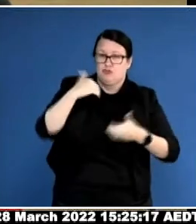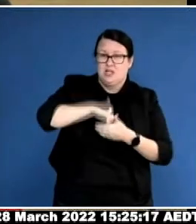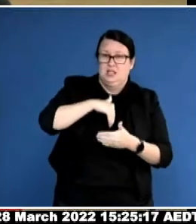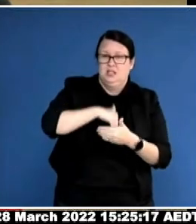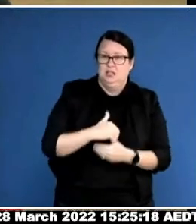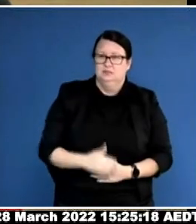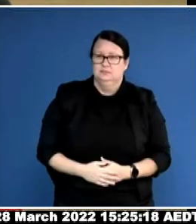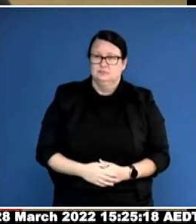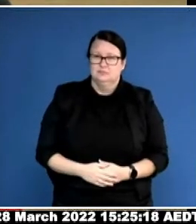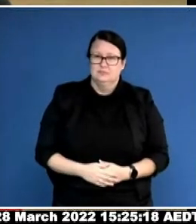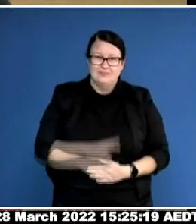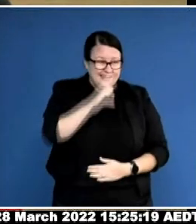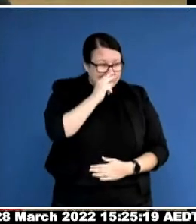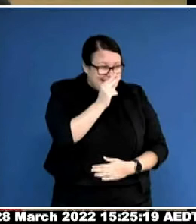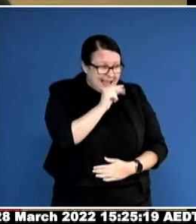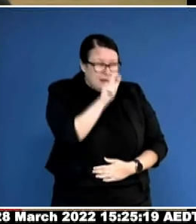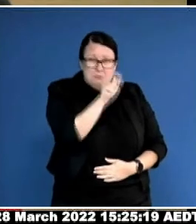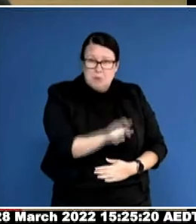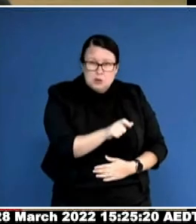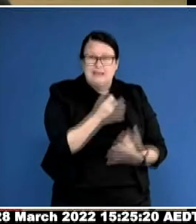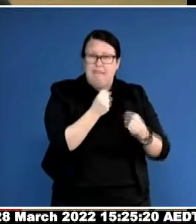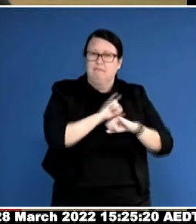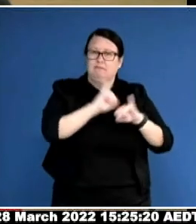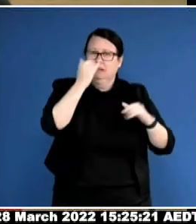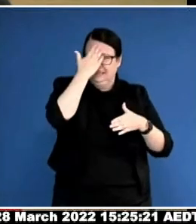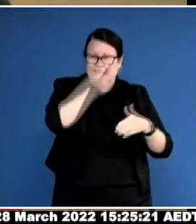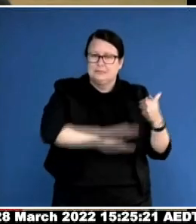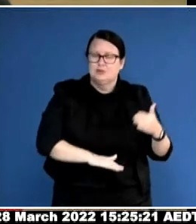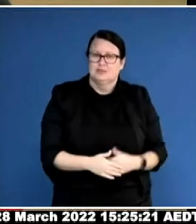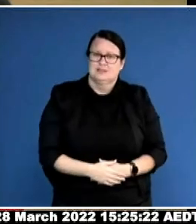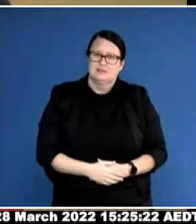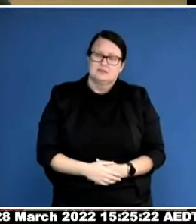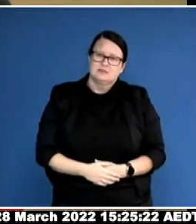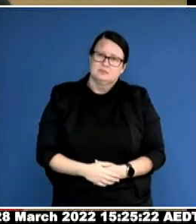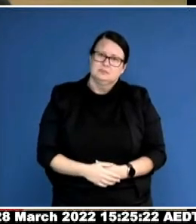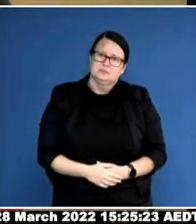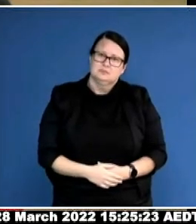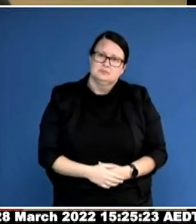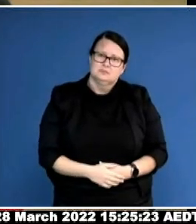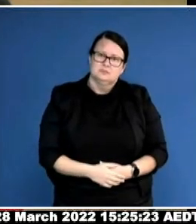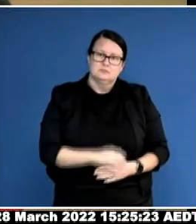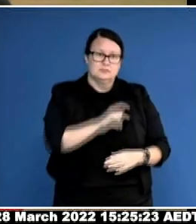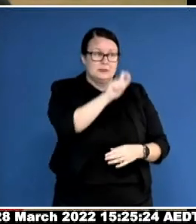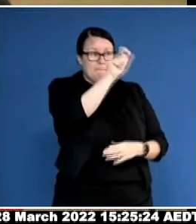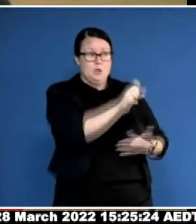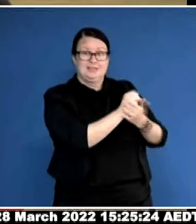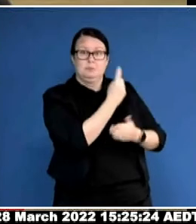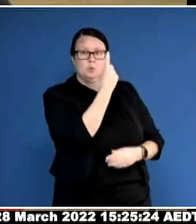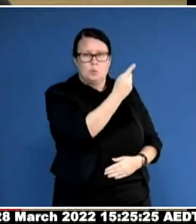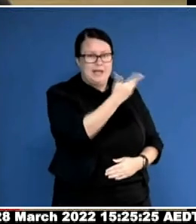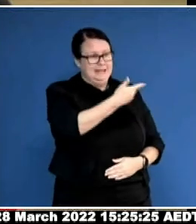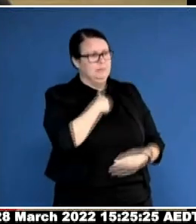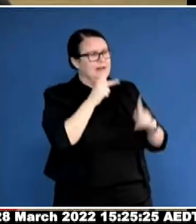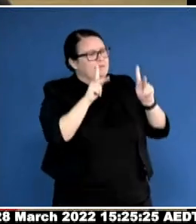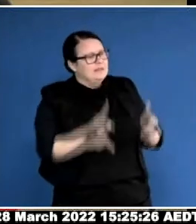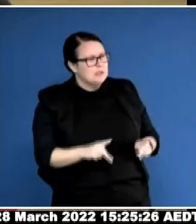was a terribly young age to be dealing with these kinds of experiences and feelings. Person one would provide me with physical